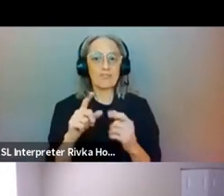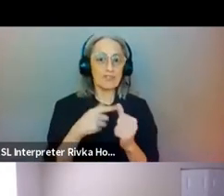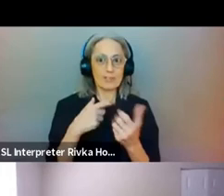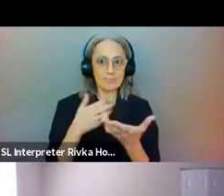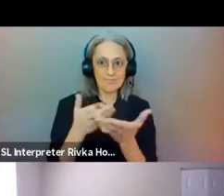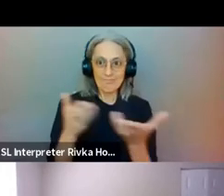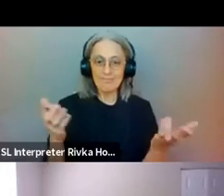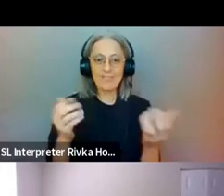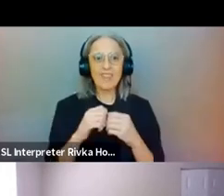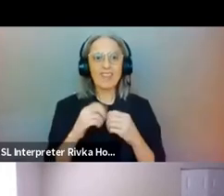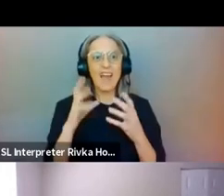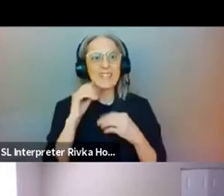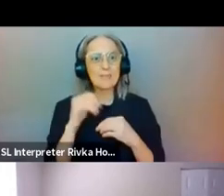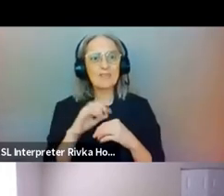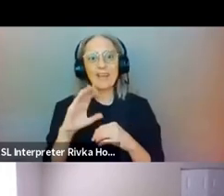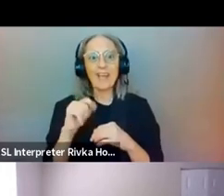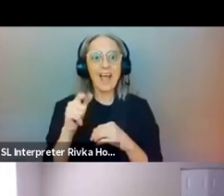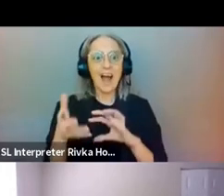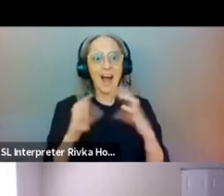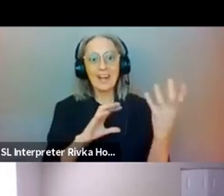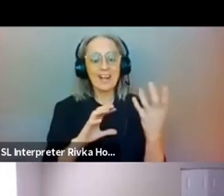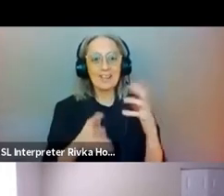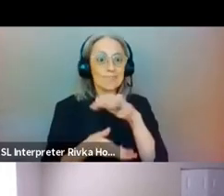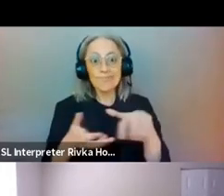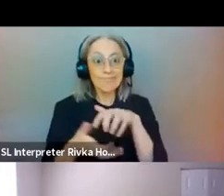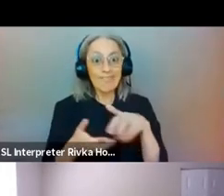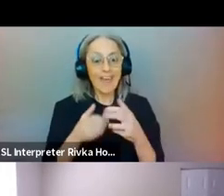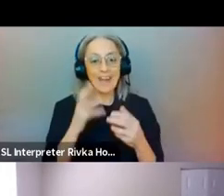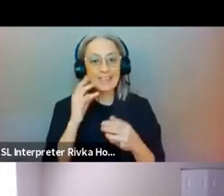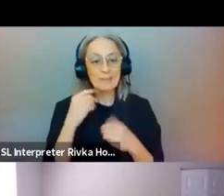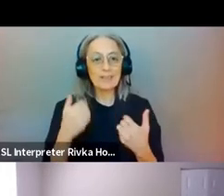that chaotic experience of co-creating this mural.